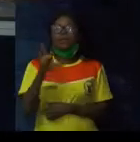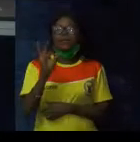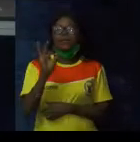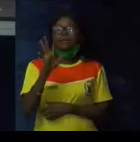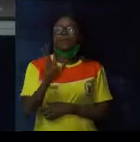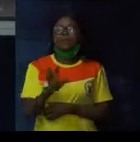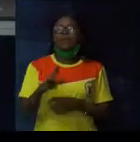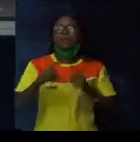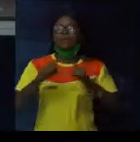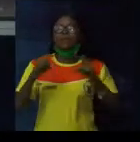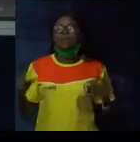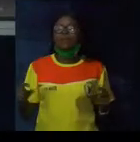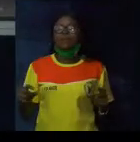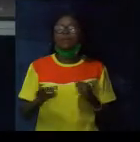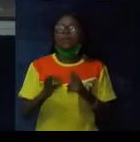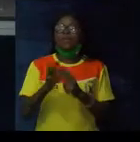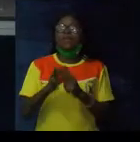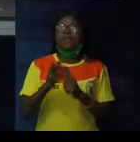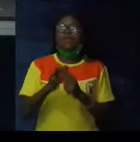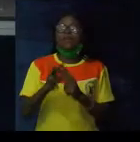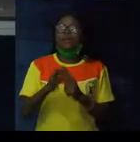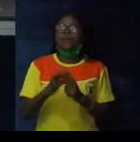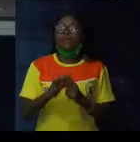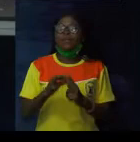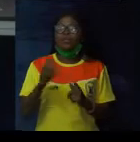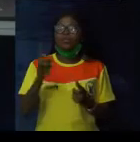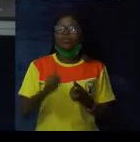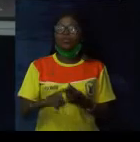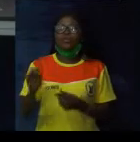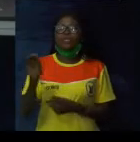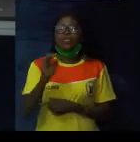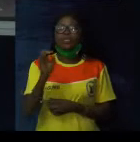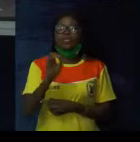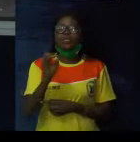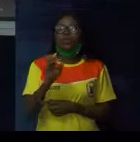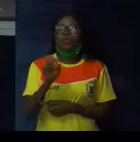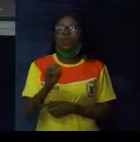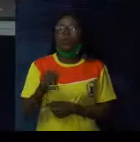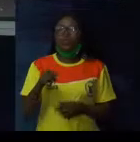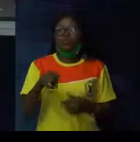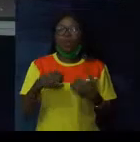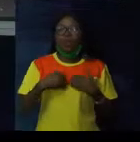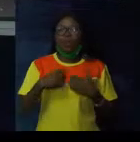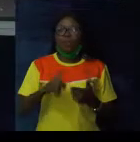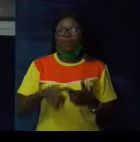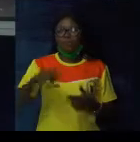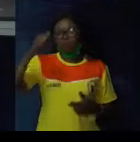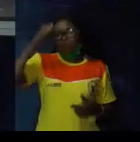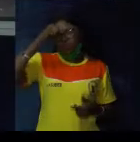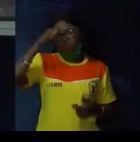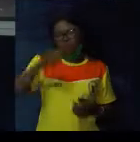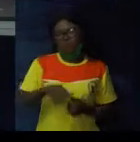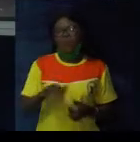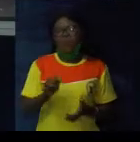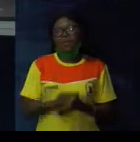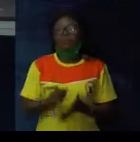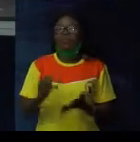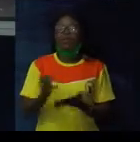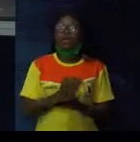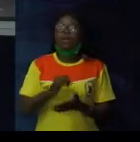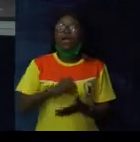Now this question says, convert 95 degrees Fahrenheit to Celsius. Now you have to remember that